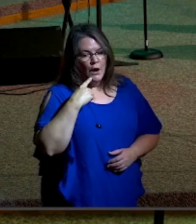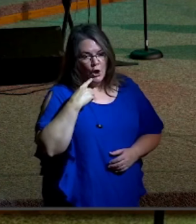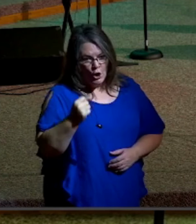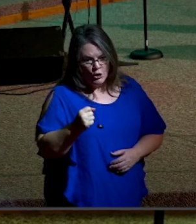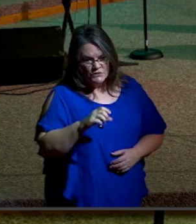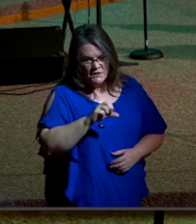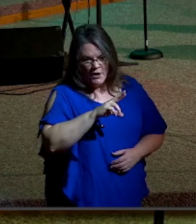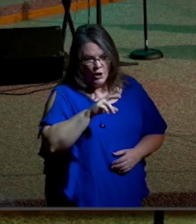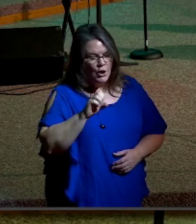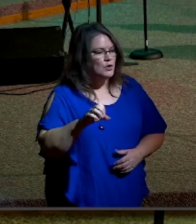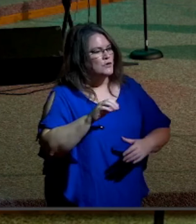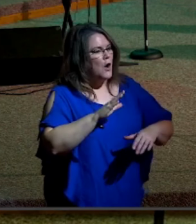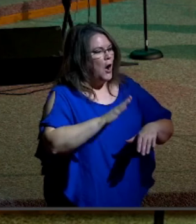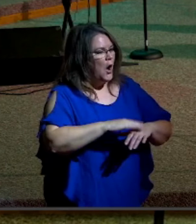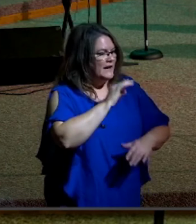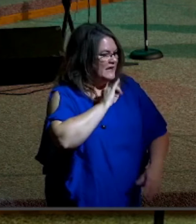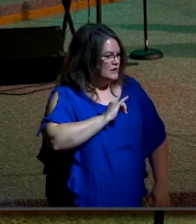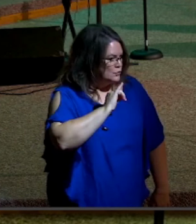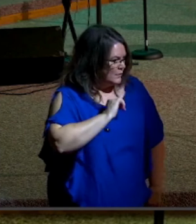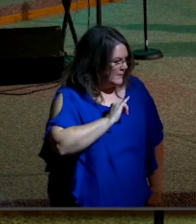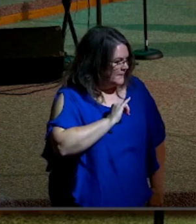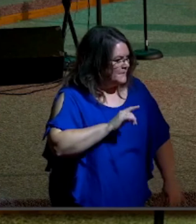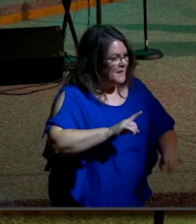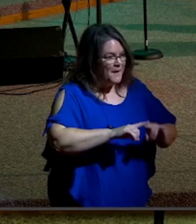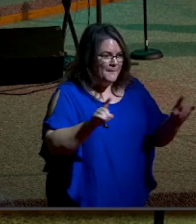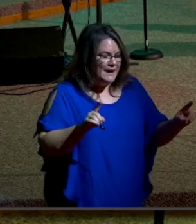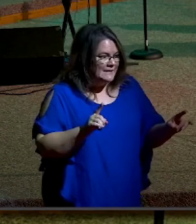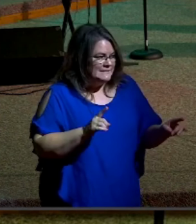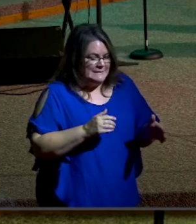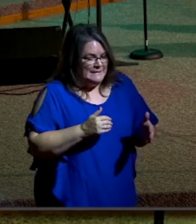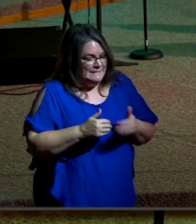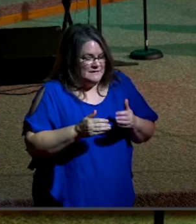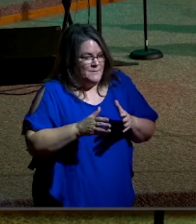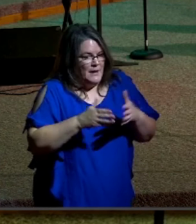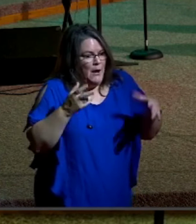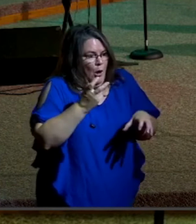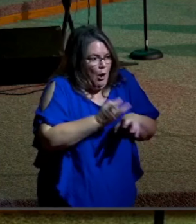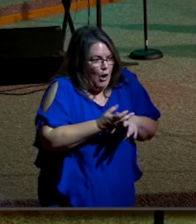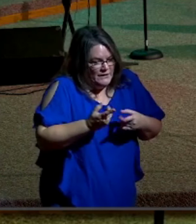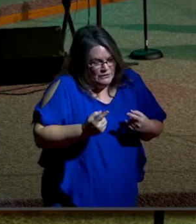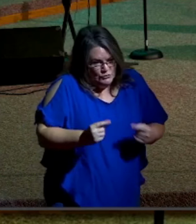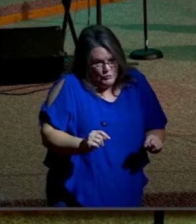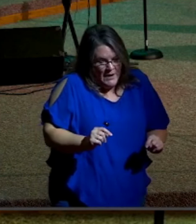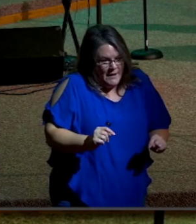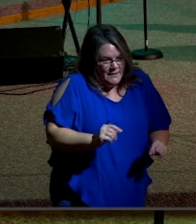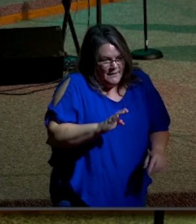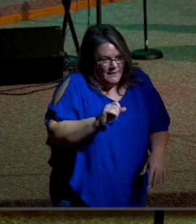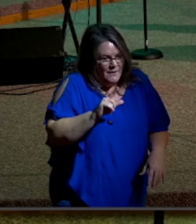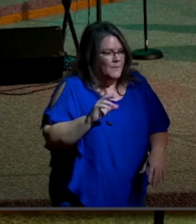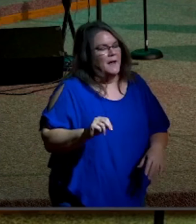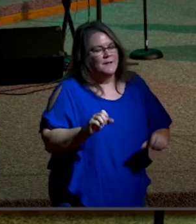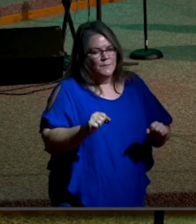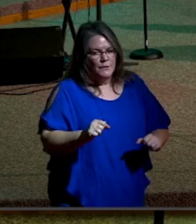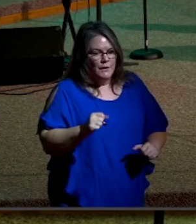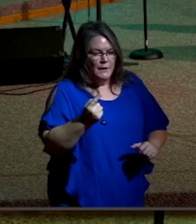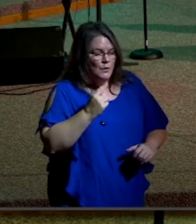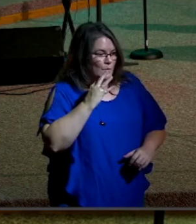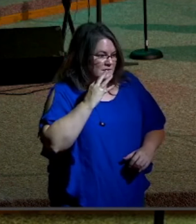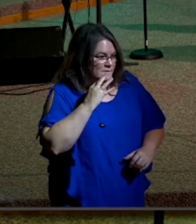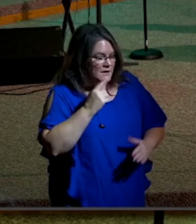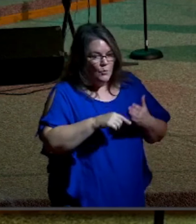Israel. But no matter how hard he tries, Balaam can only speak what the